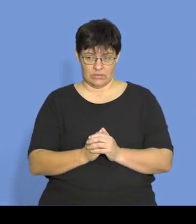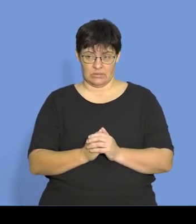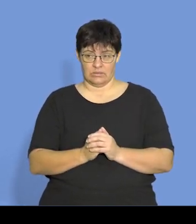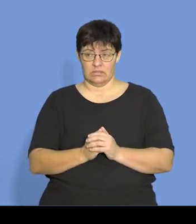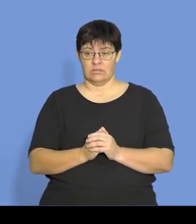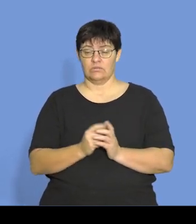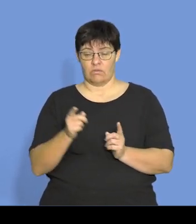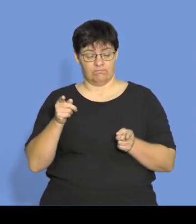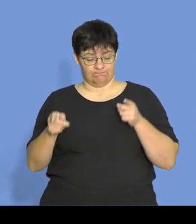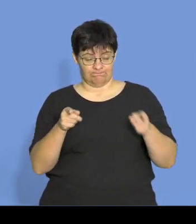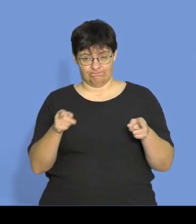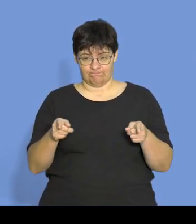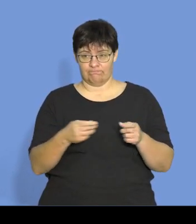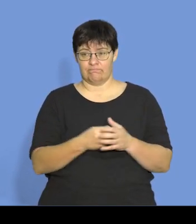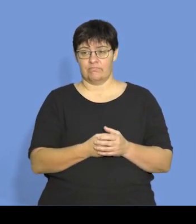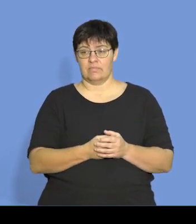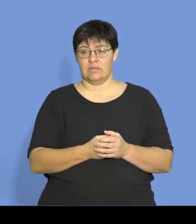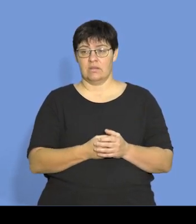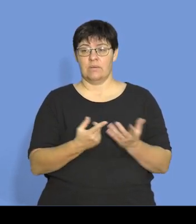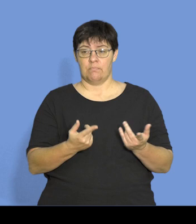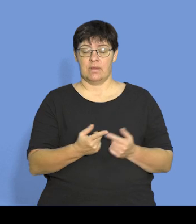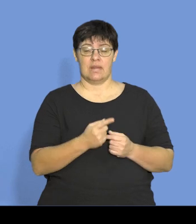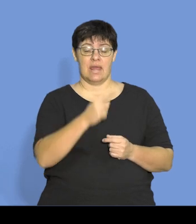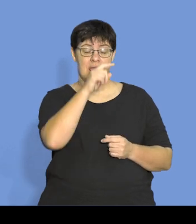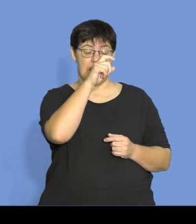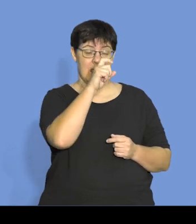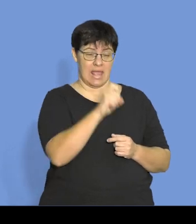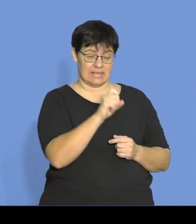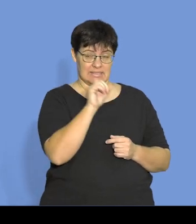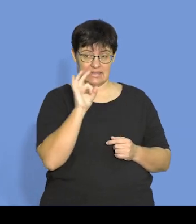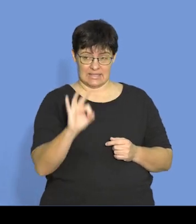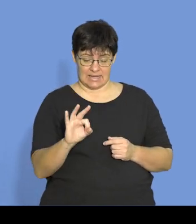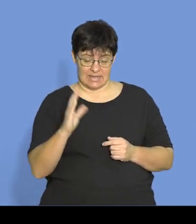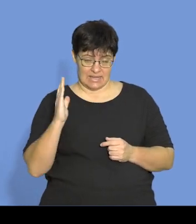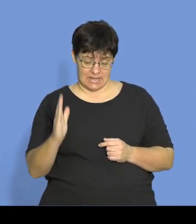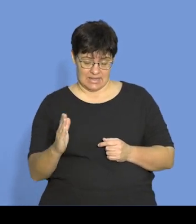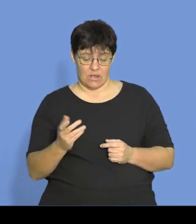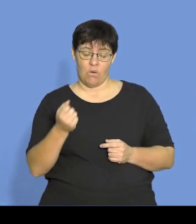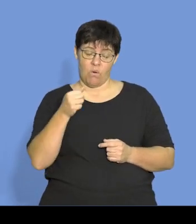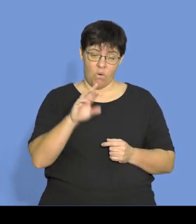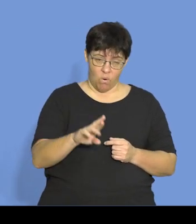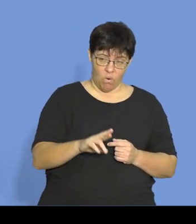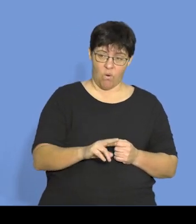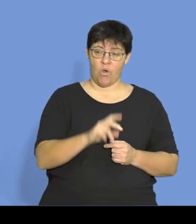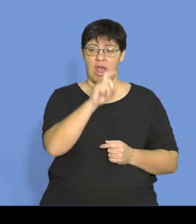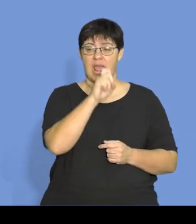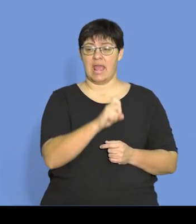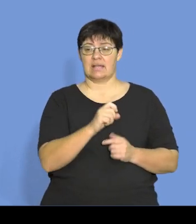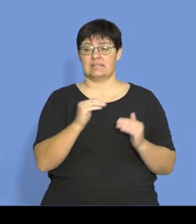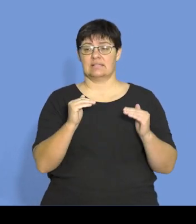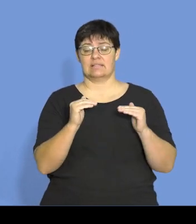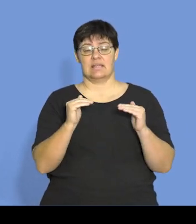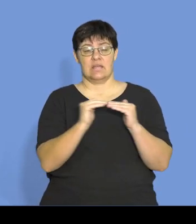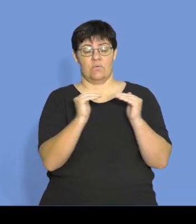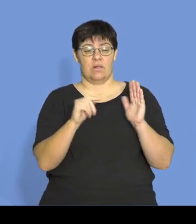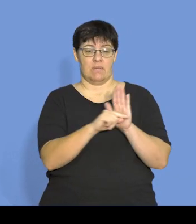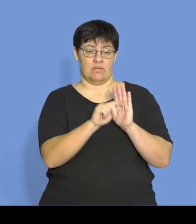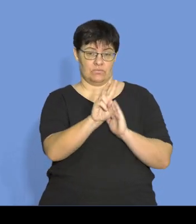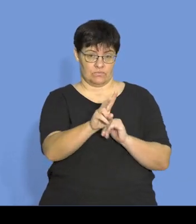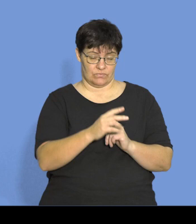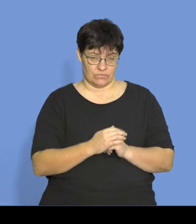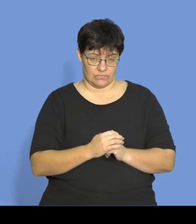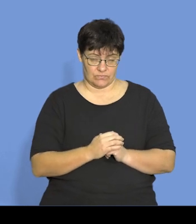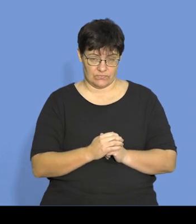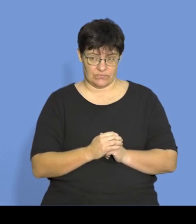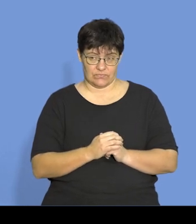it means my two roots, as I've shown you here, will be x is equal to 3 or x is equals